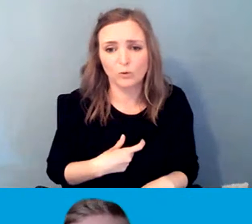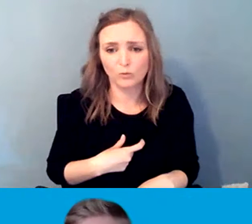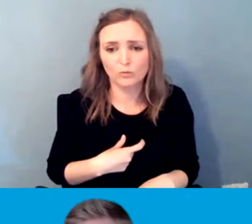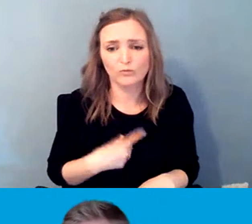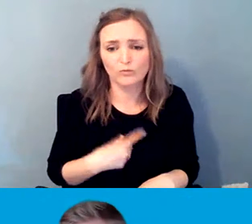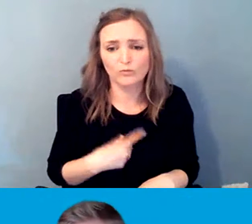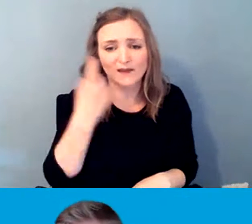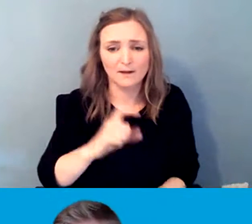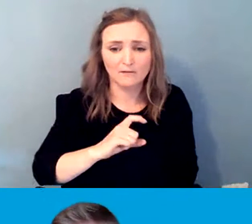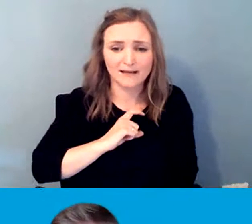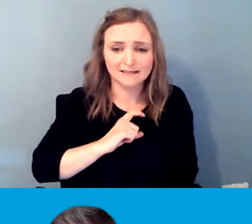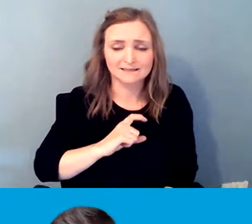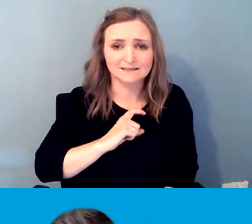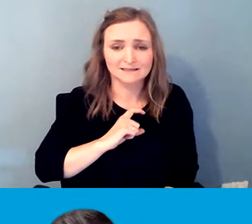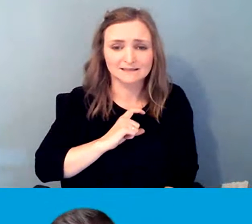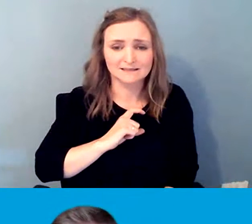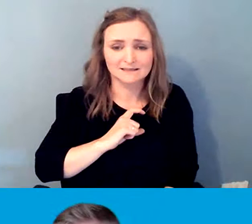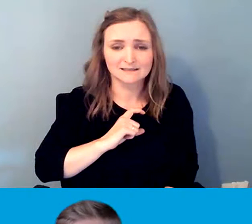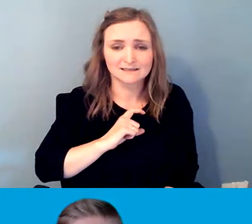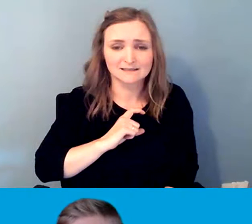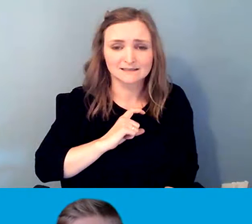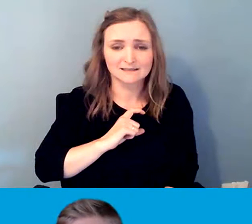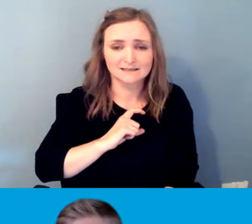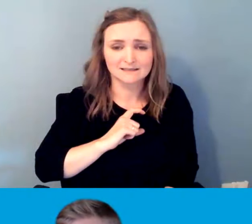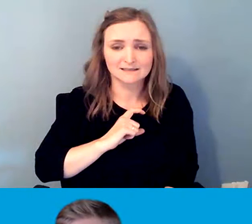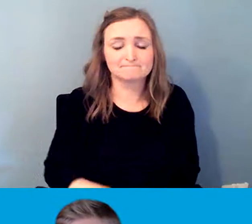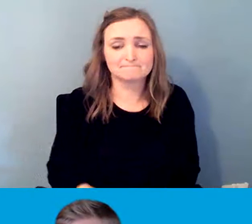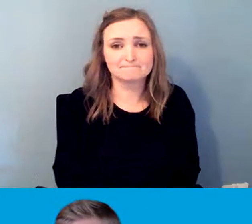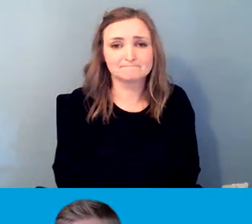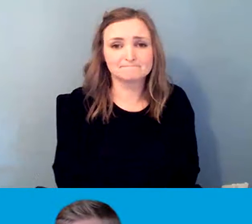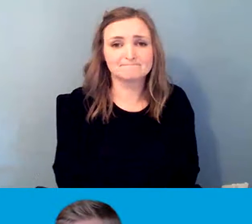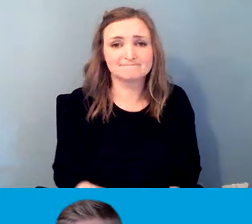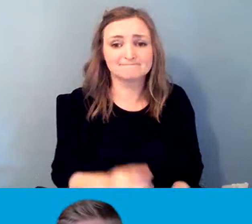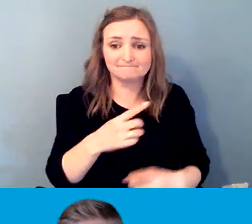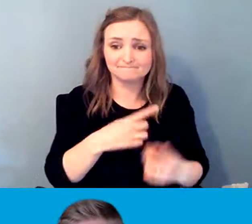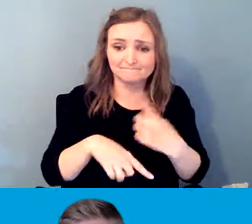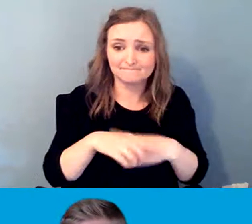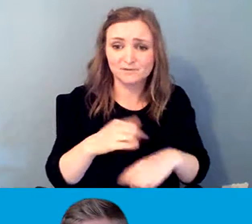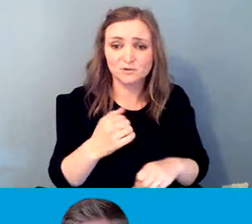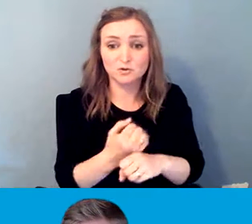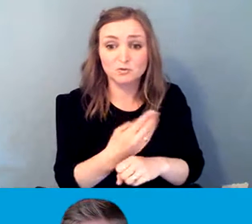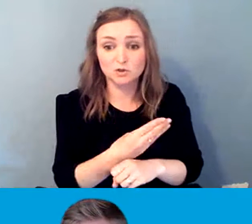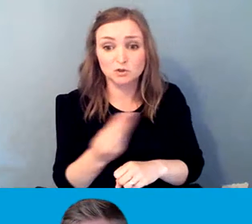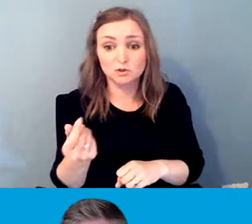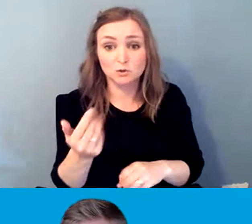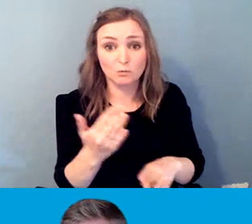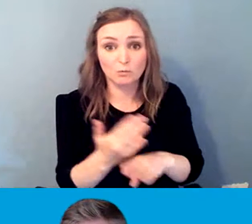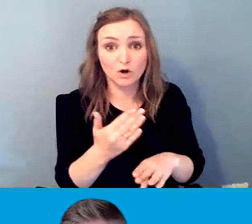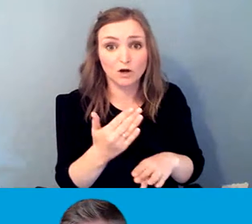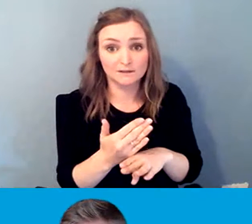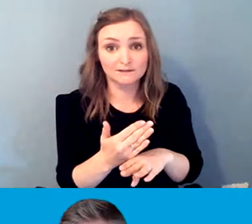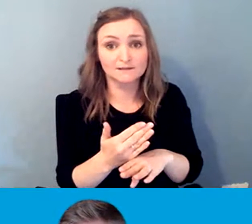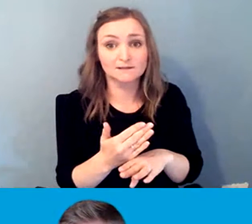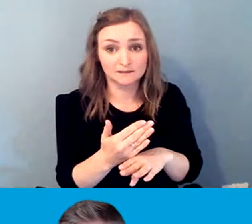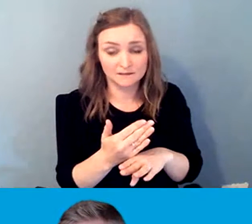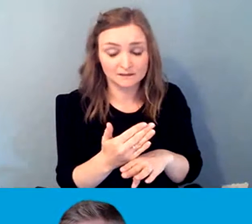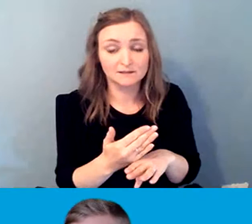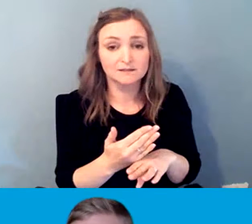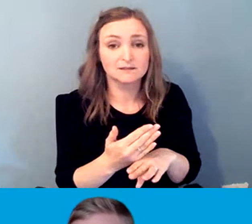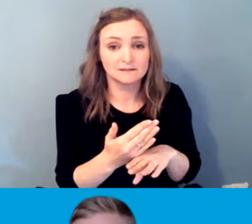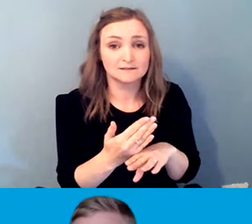it's a moot point. We are doing some work at the moment for those that